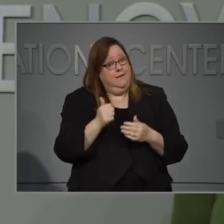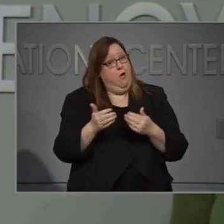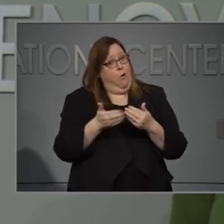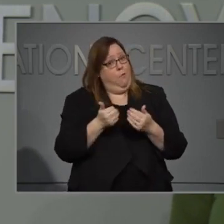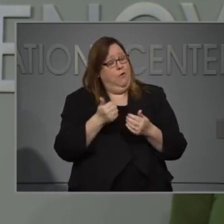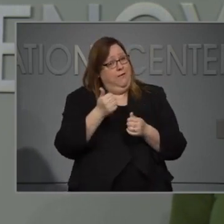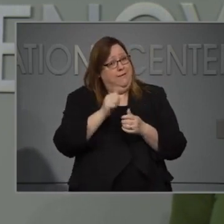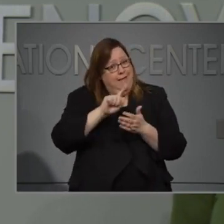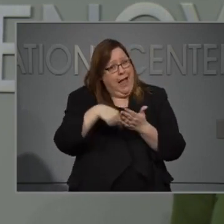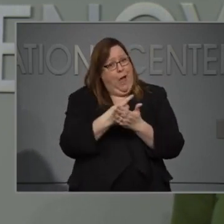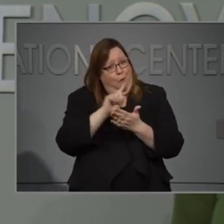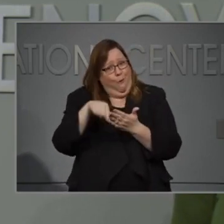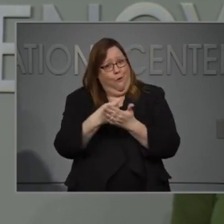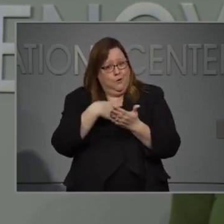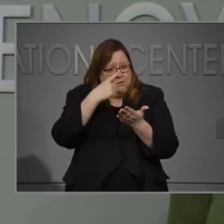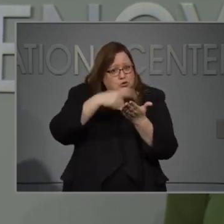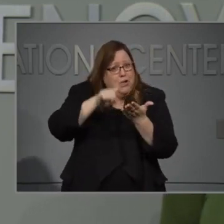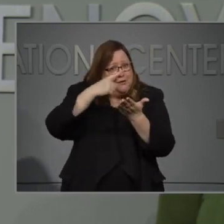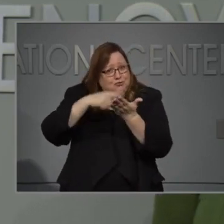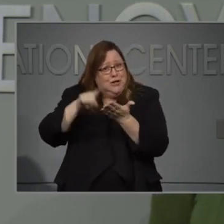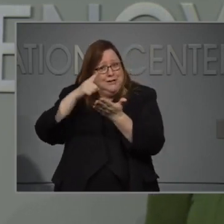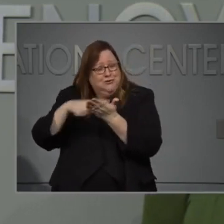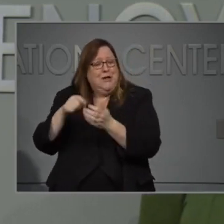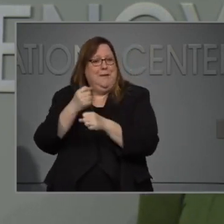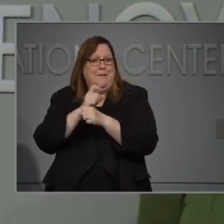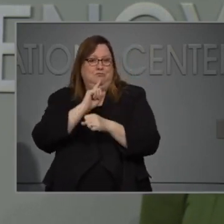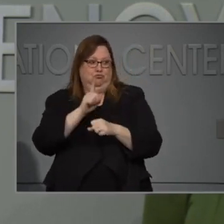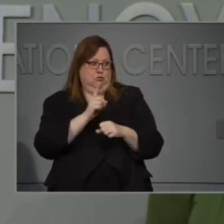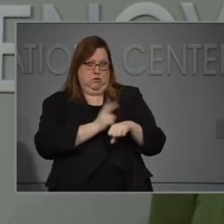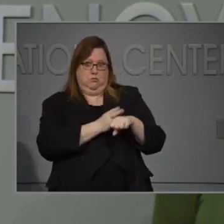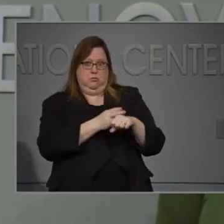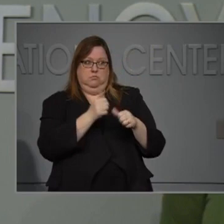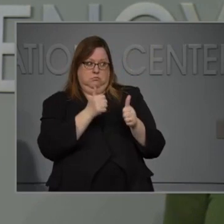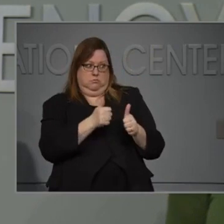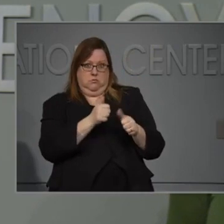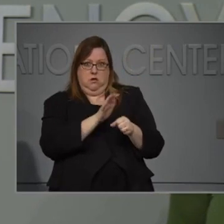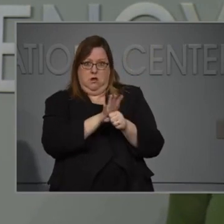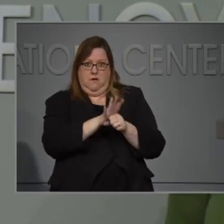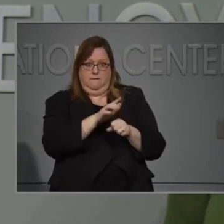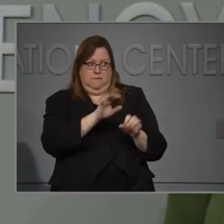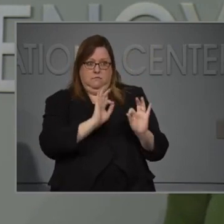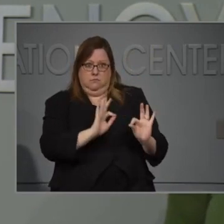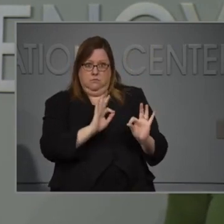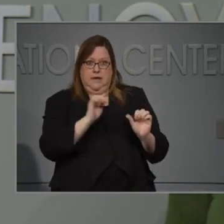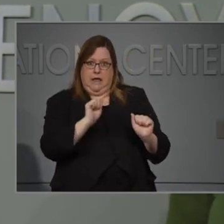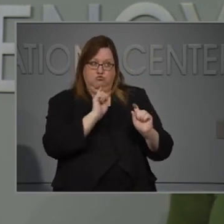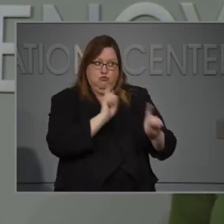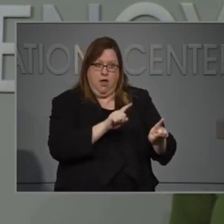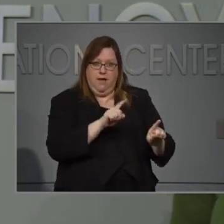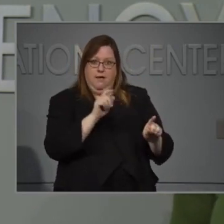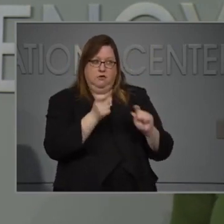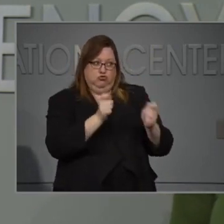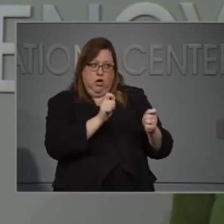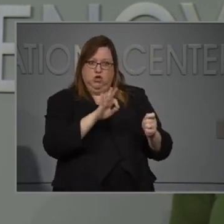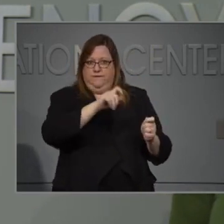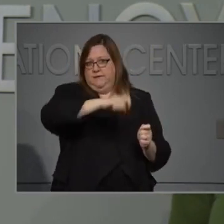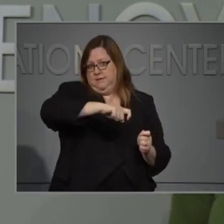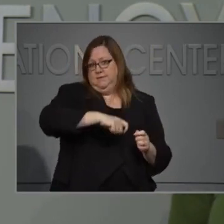in our hospital system to make sure that we can respond and react and do different things if we need to. But the